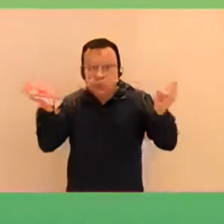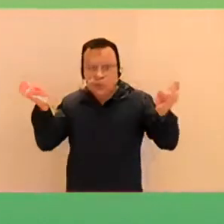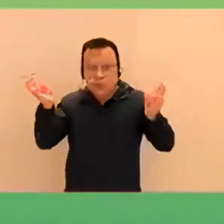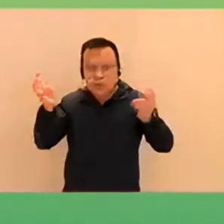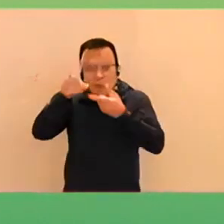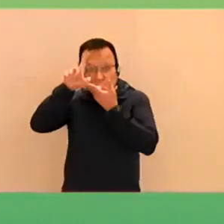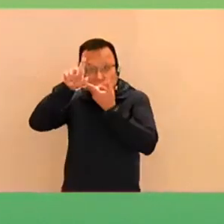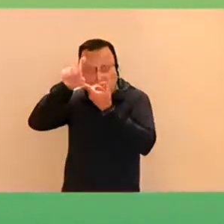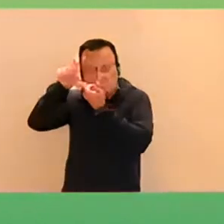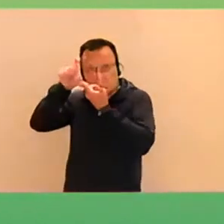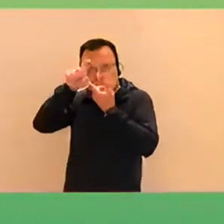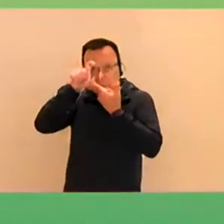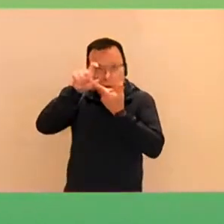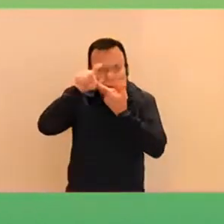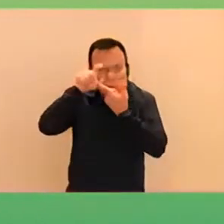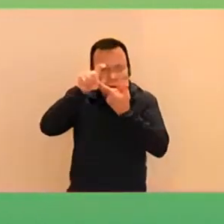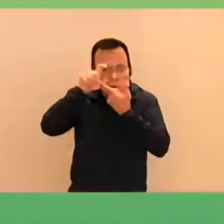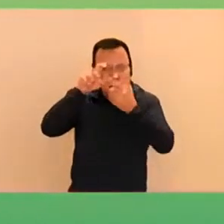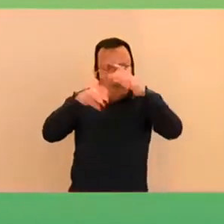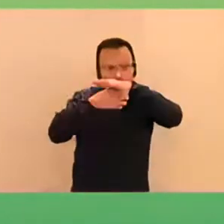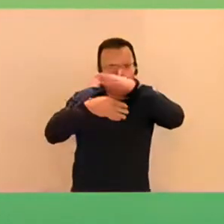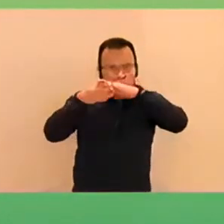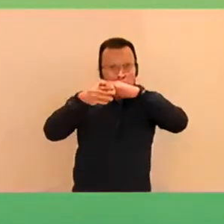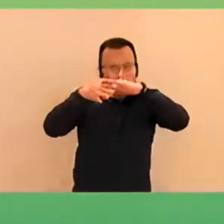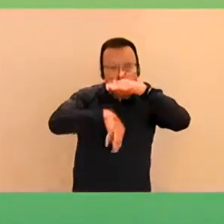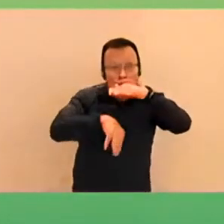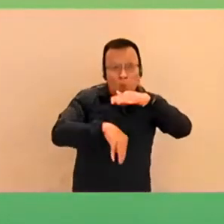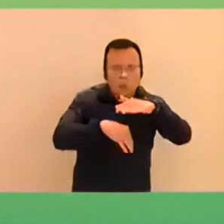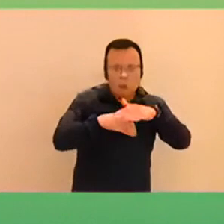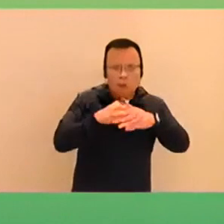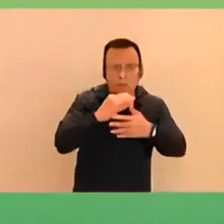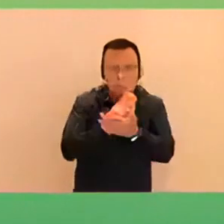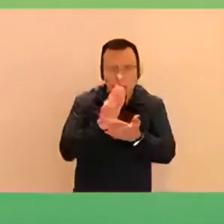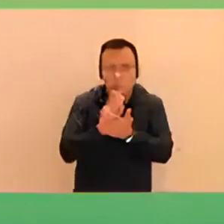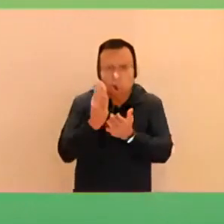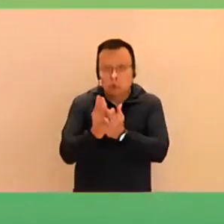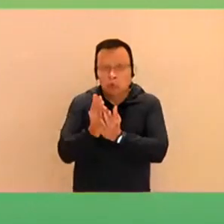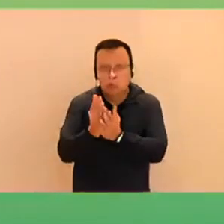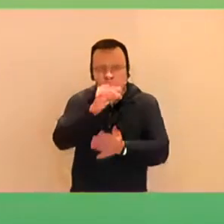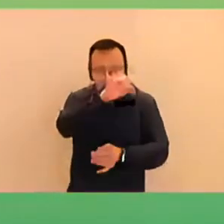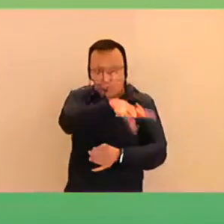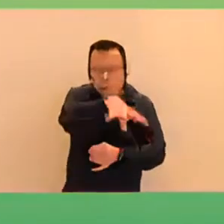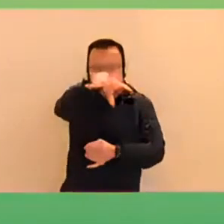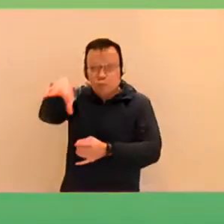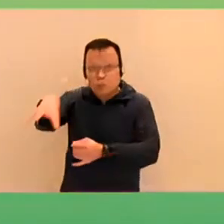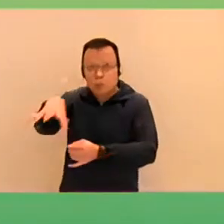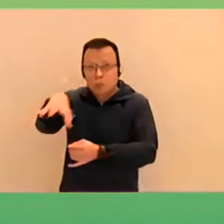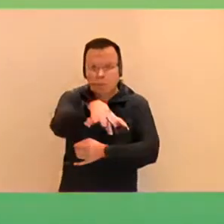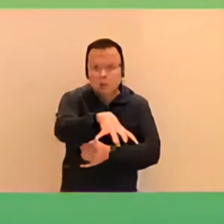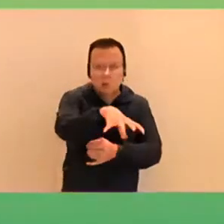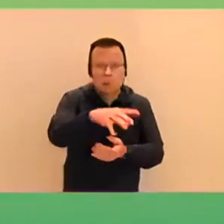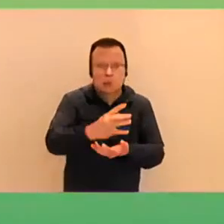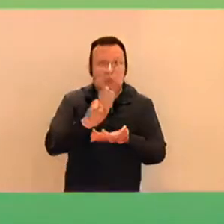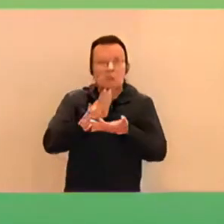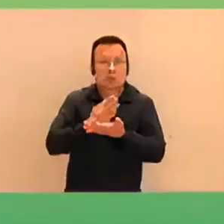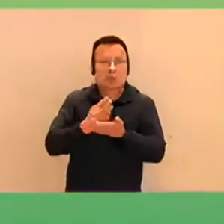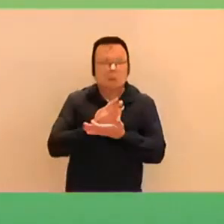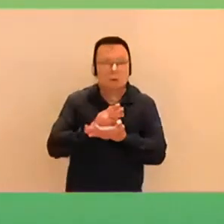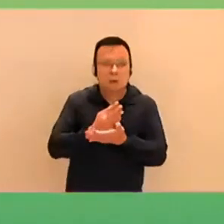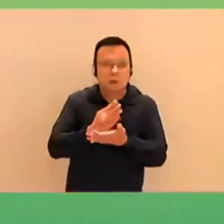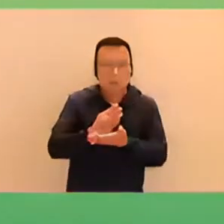air intaking or exhaust air and try to seal any,